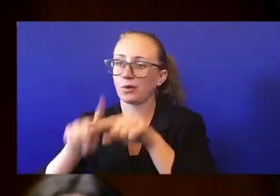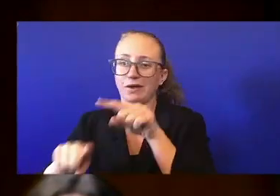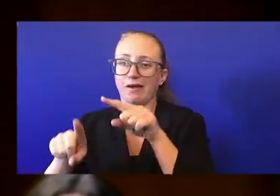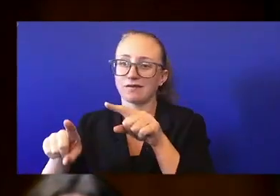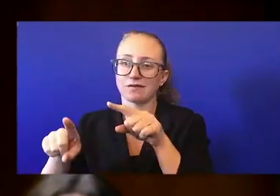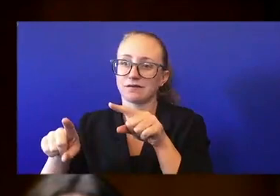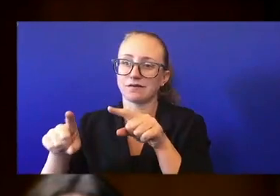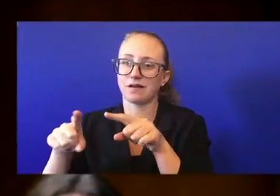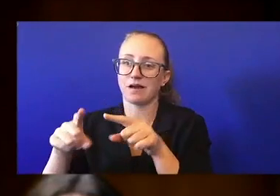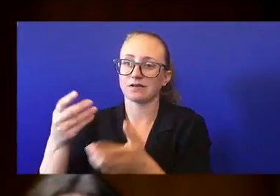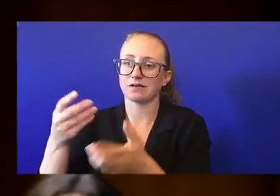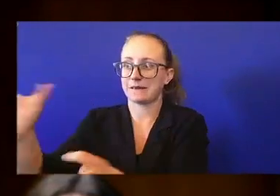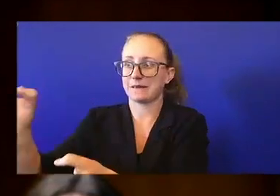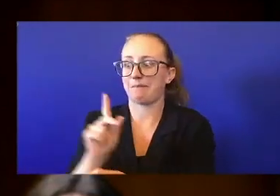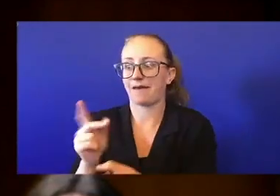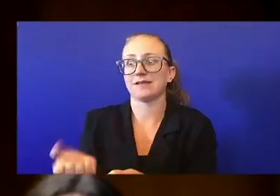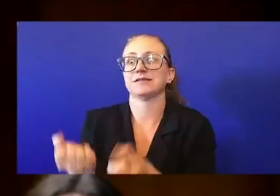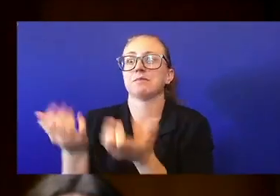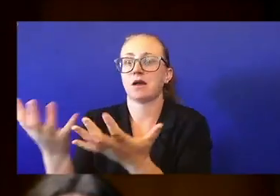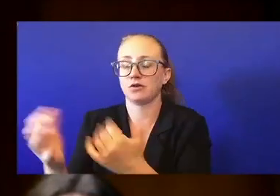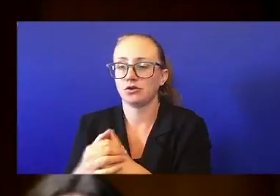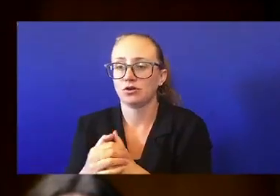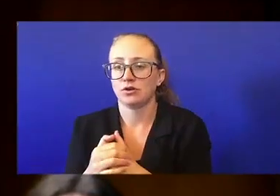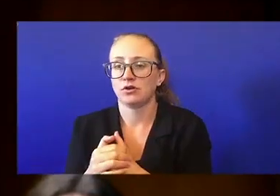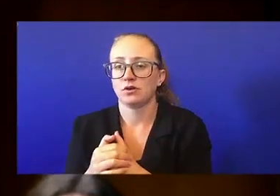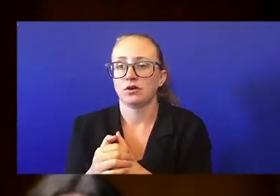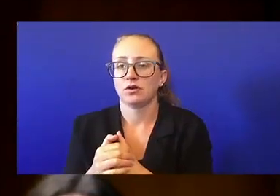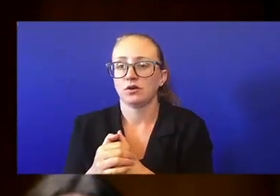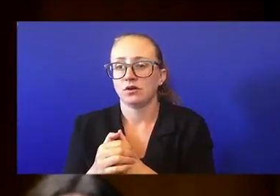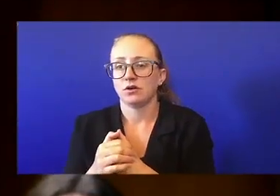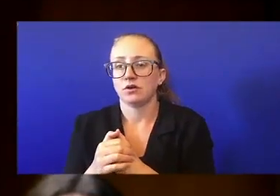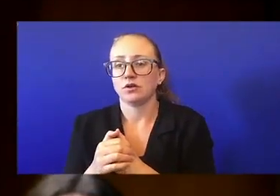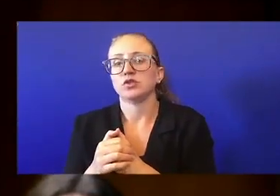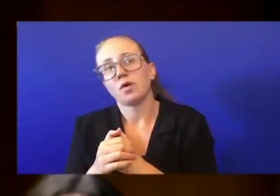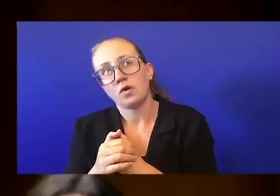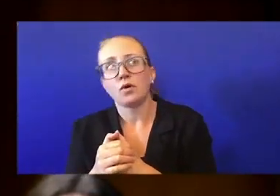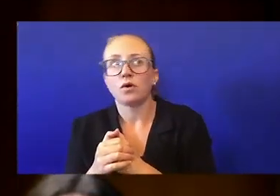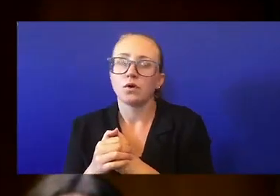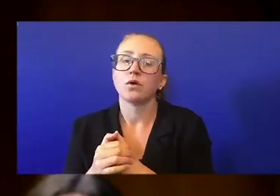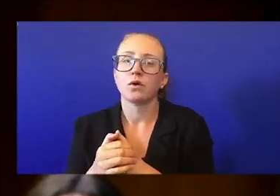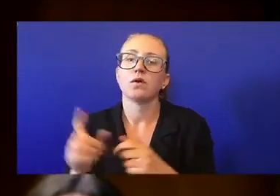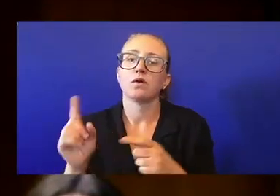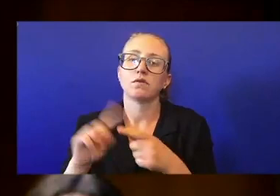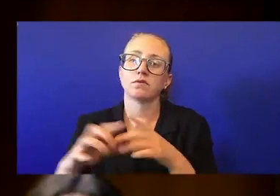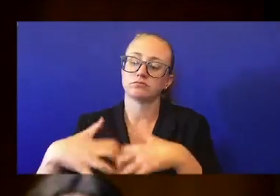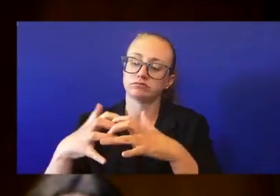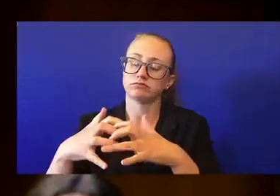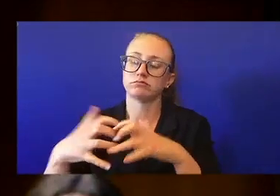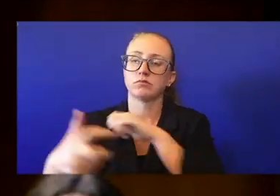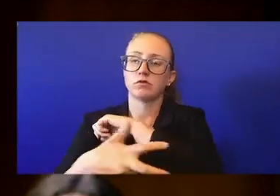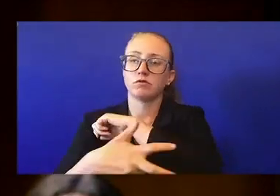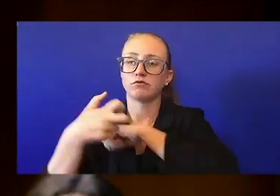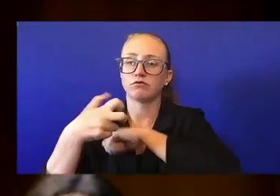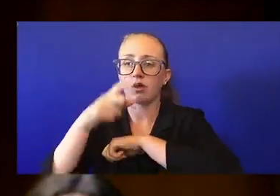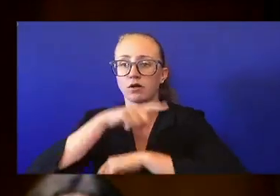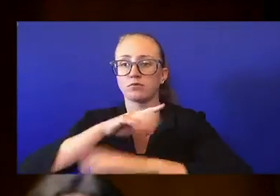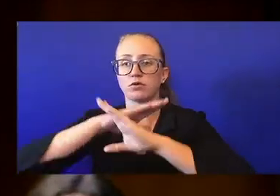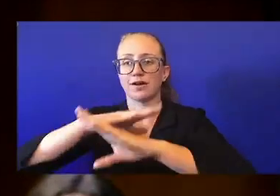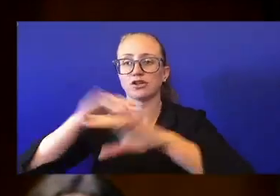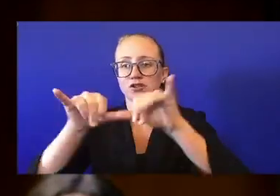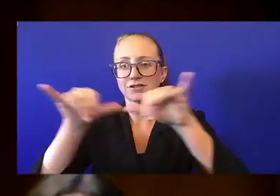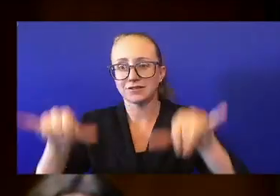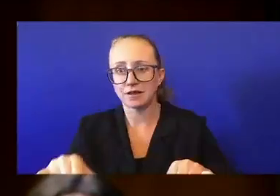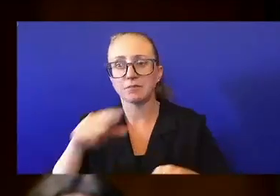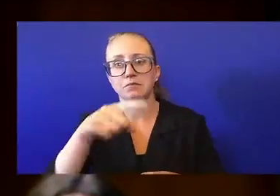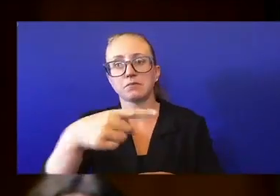So recently, with the second installment of the fraud prevention system, they also added prepayment edits,